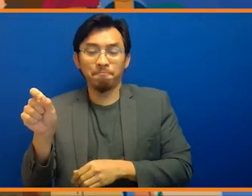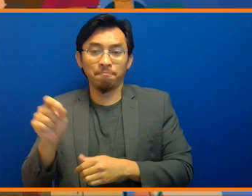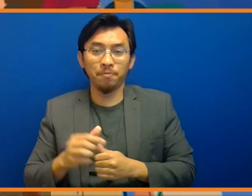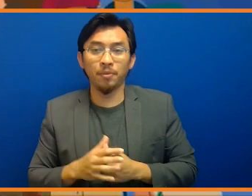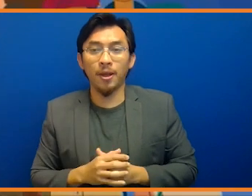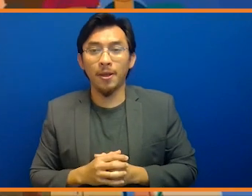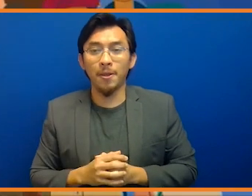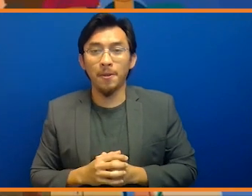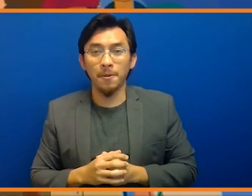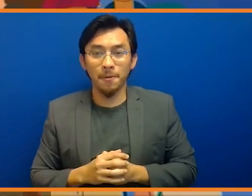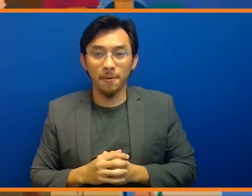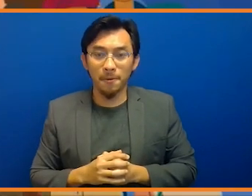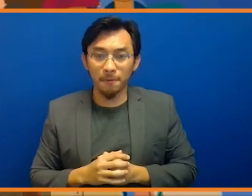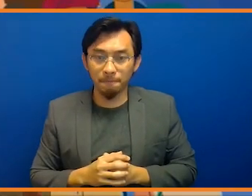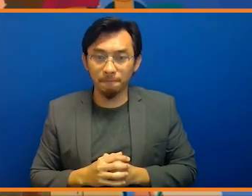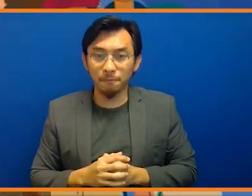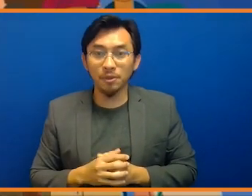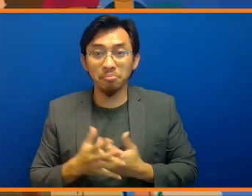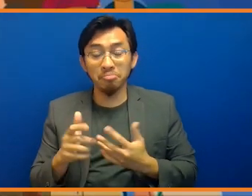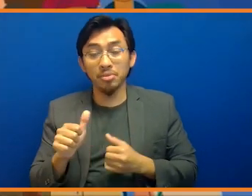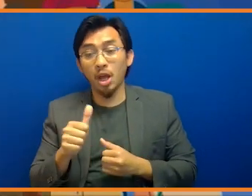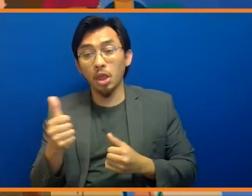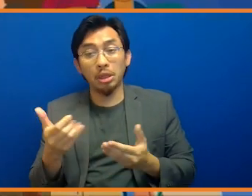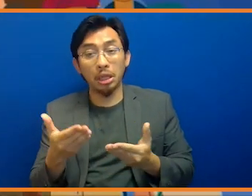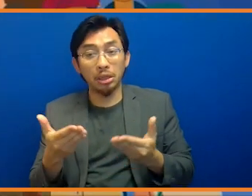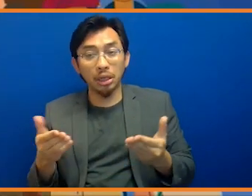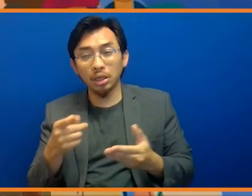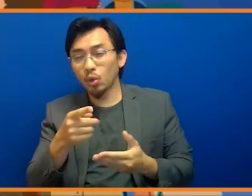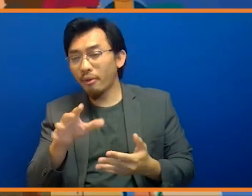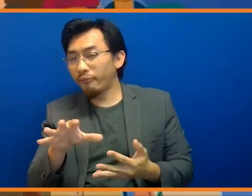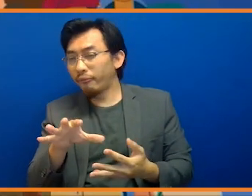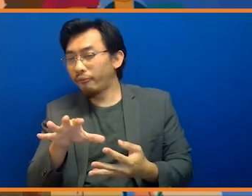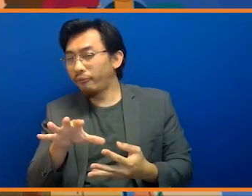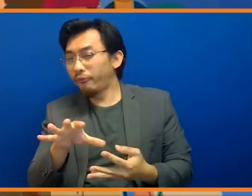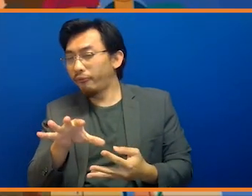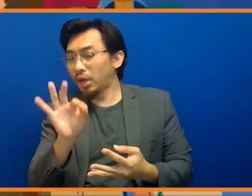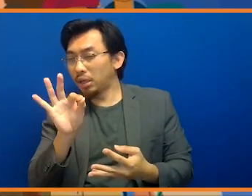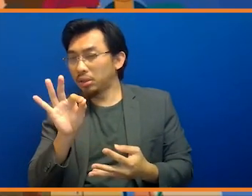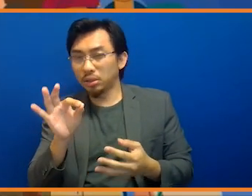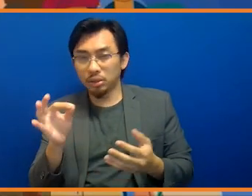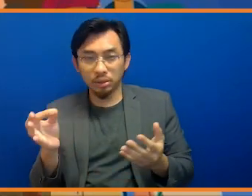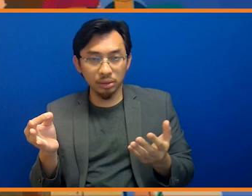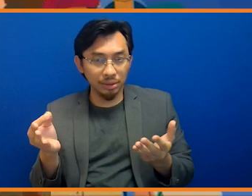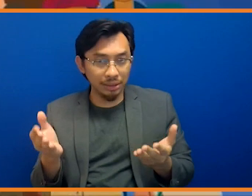And Yeah. Any other things that you can find from here?